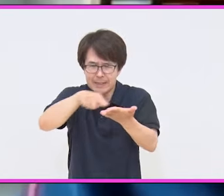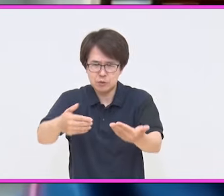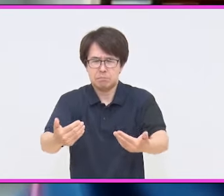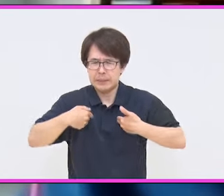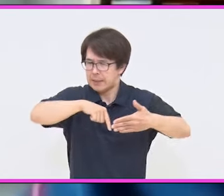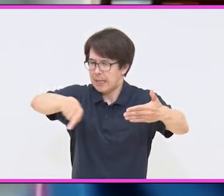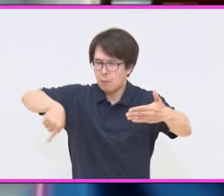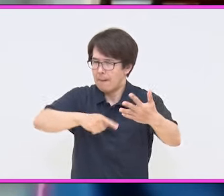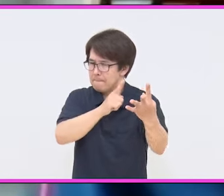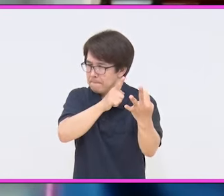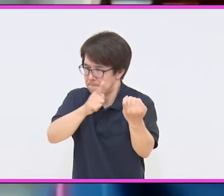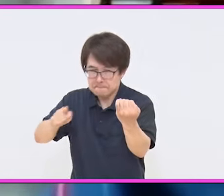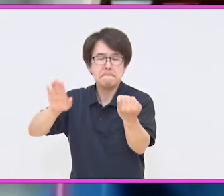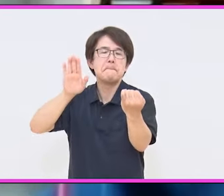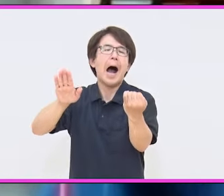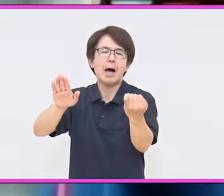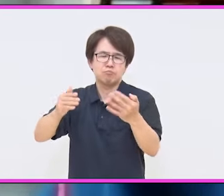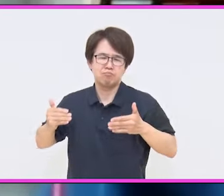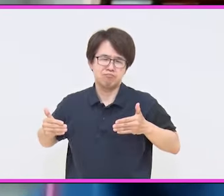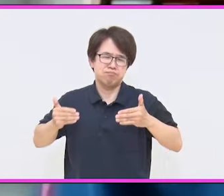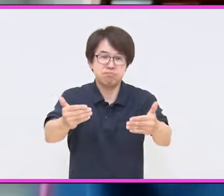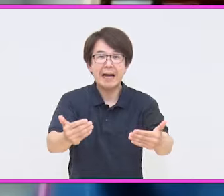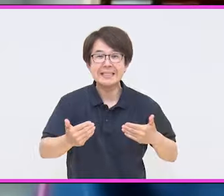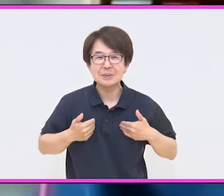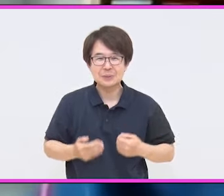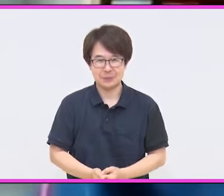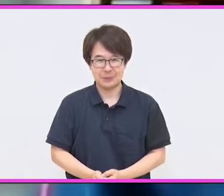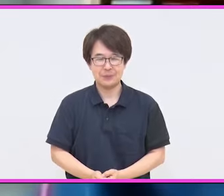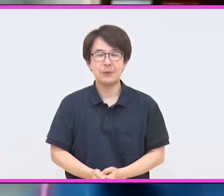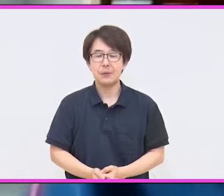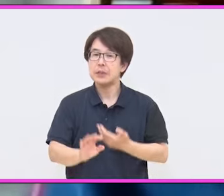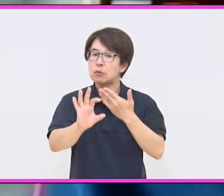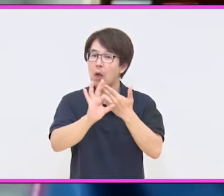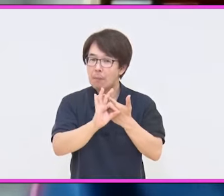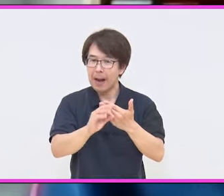everything.We have to keep pushing, but it made a difference.